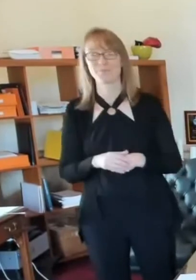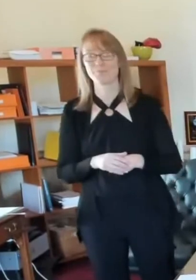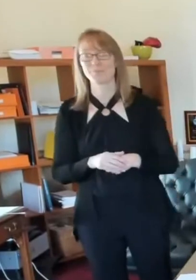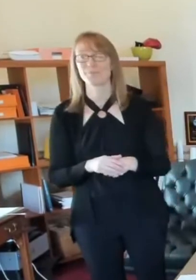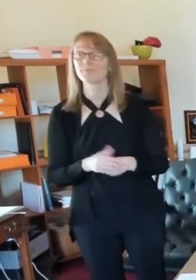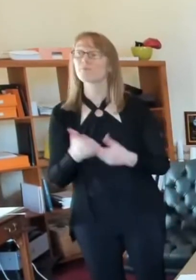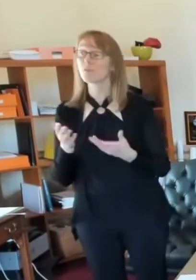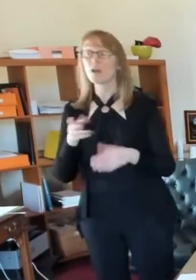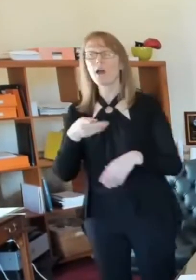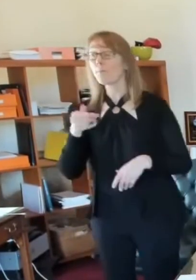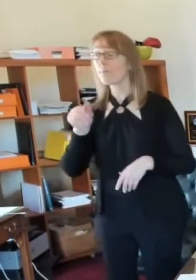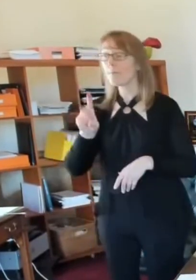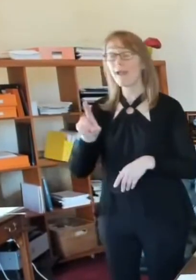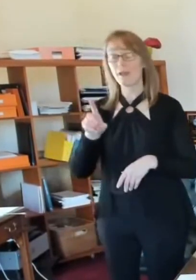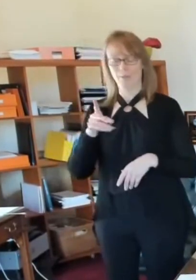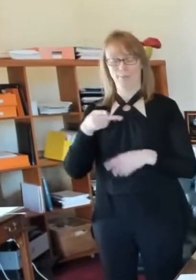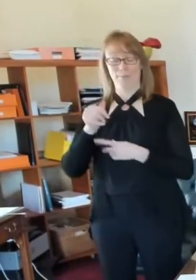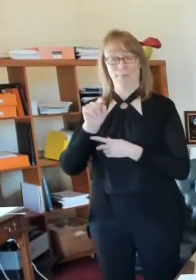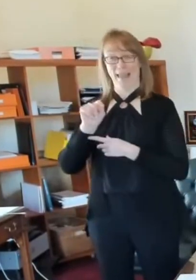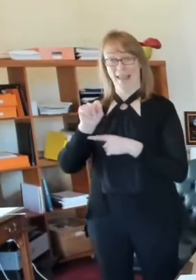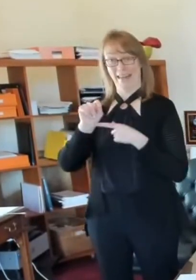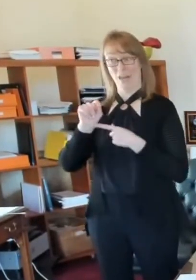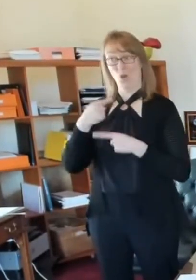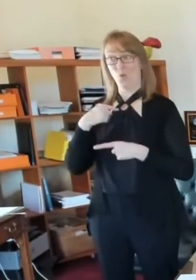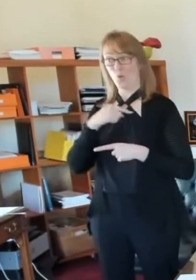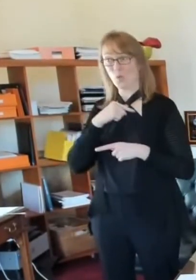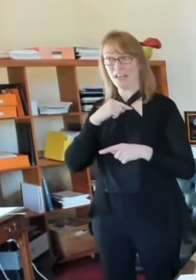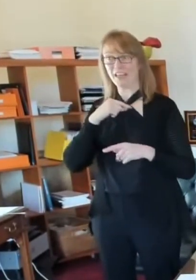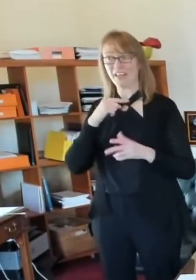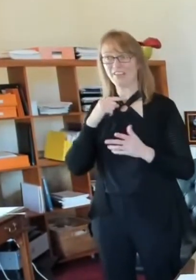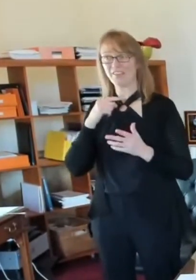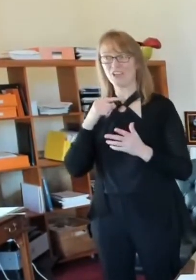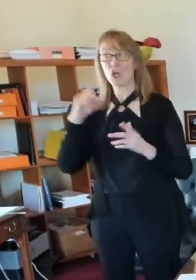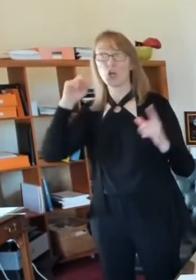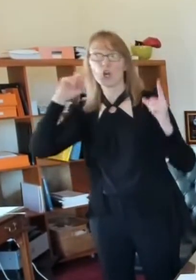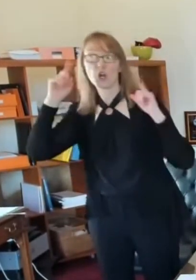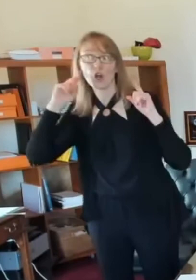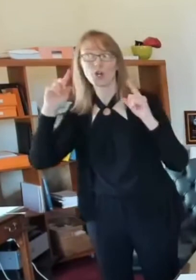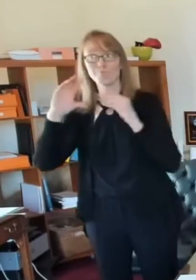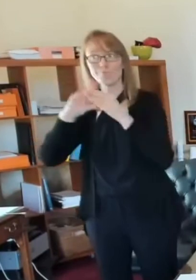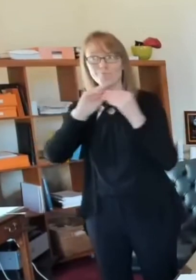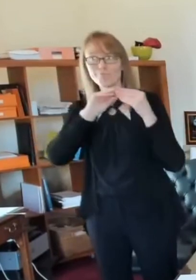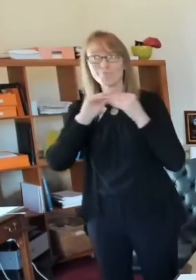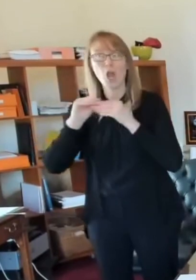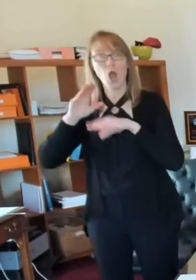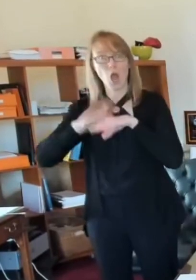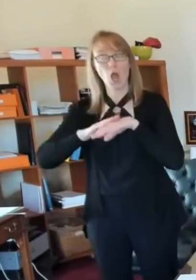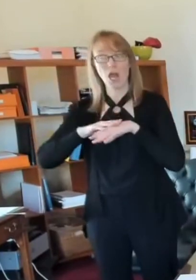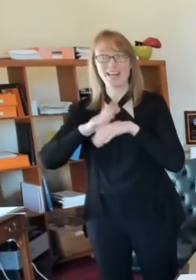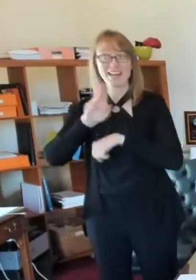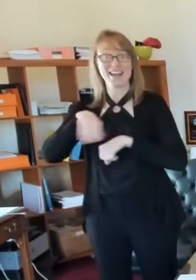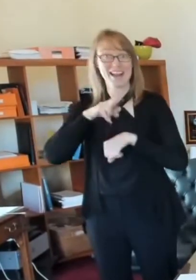media, national publications about the possibility of voter intimidation at polls.